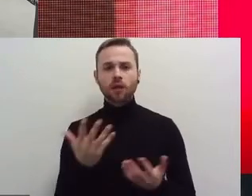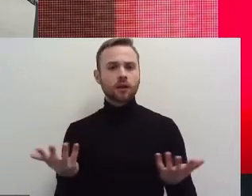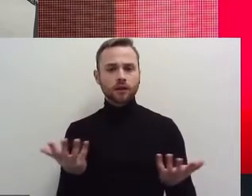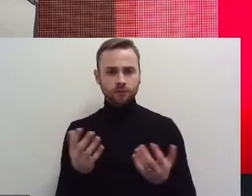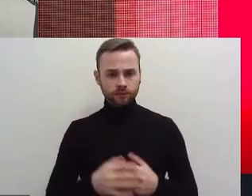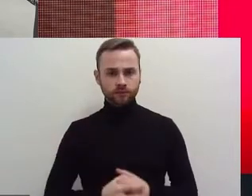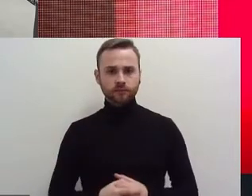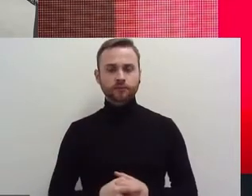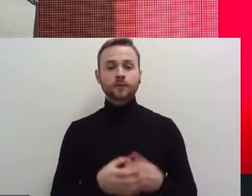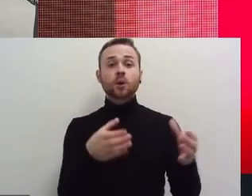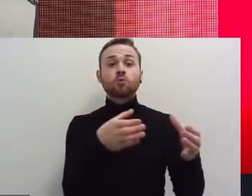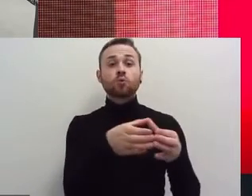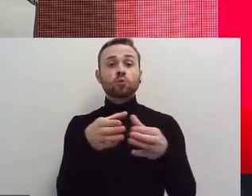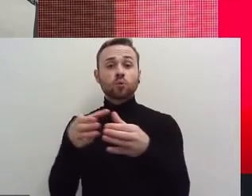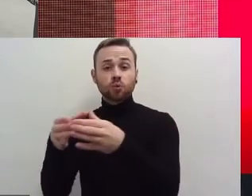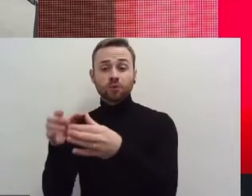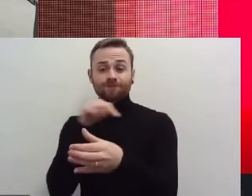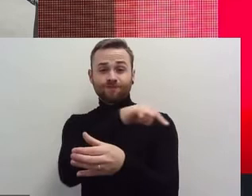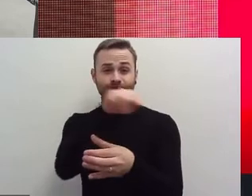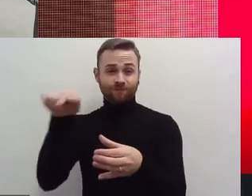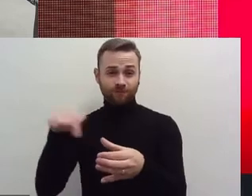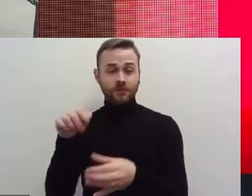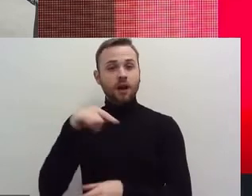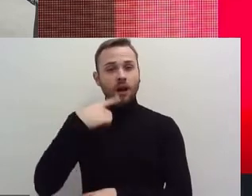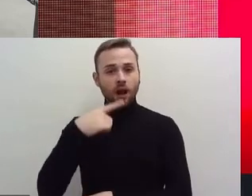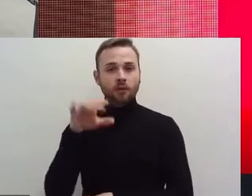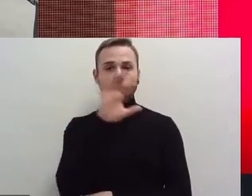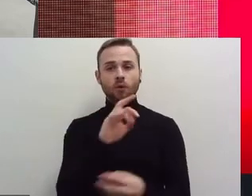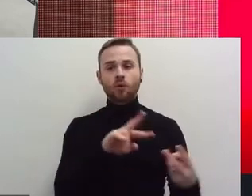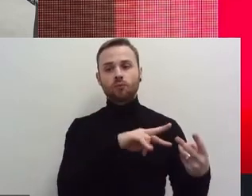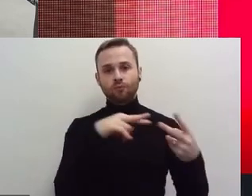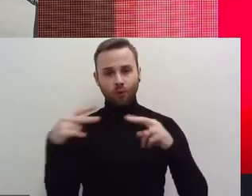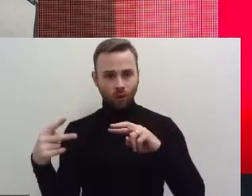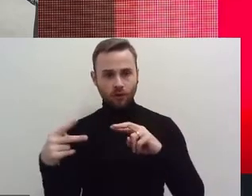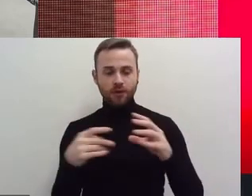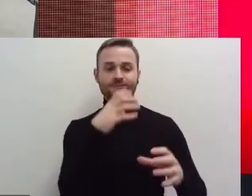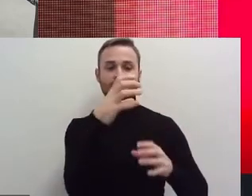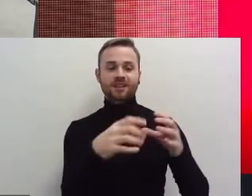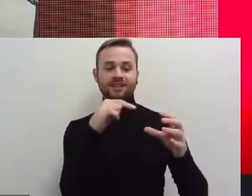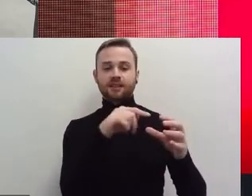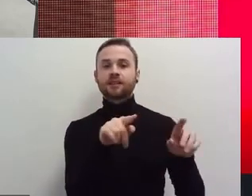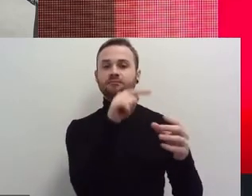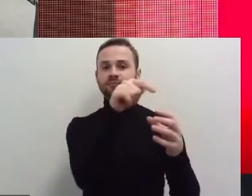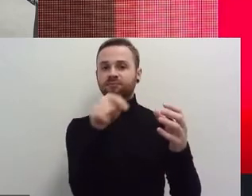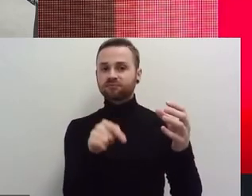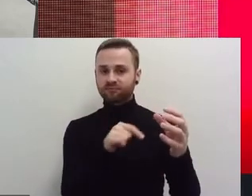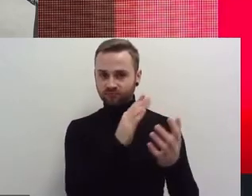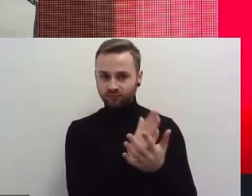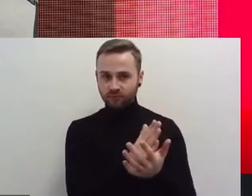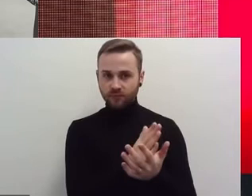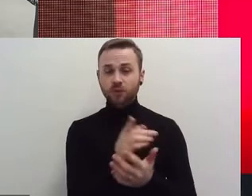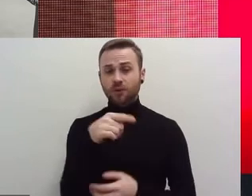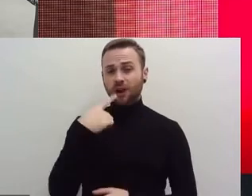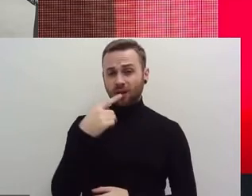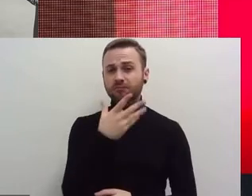change on a global scale. So let's start with ourselves. But as Julian correctly pointed out, we really can't,